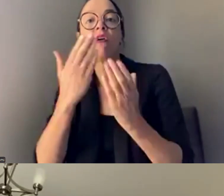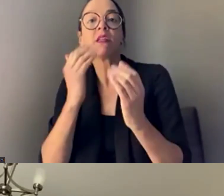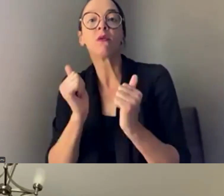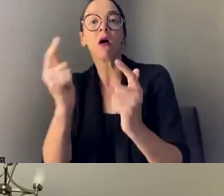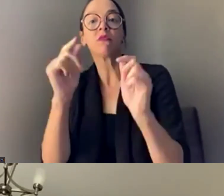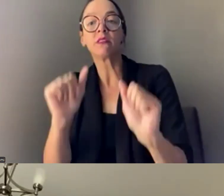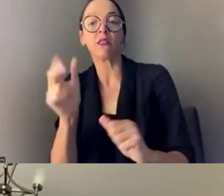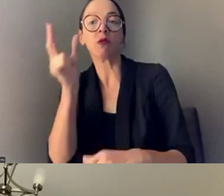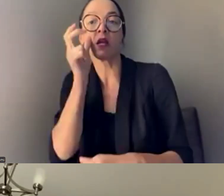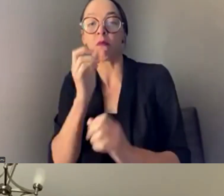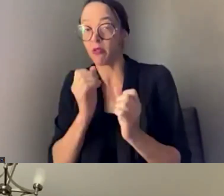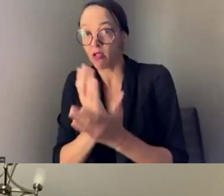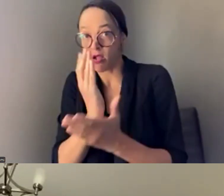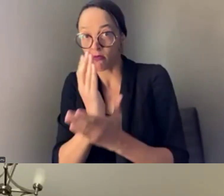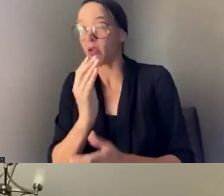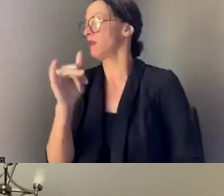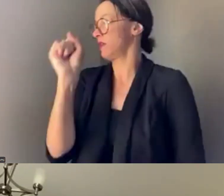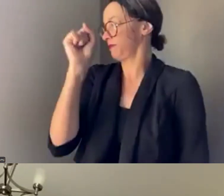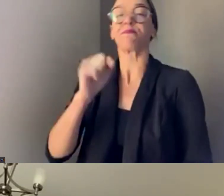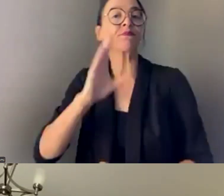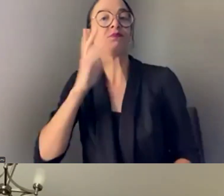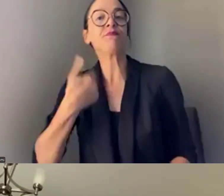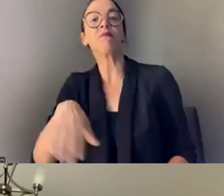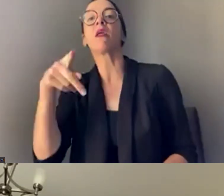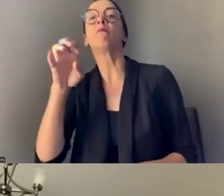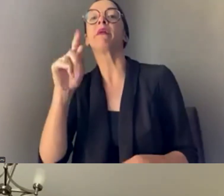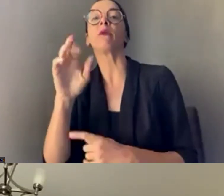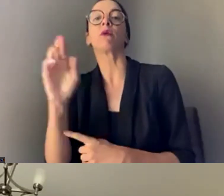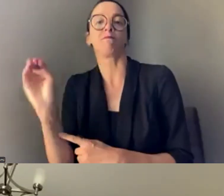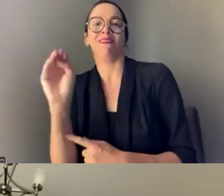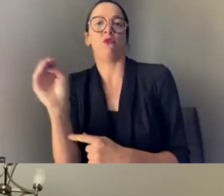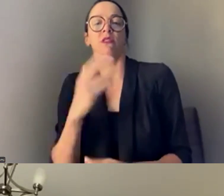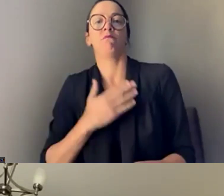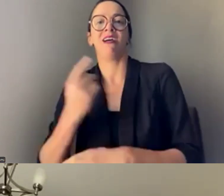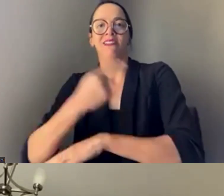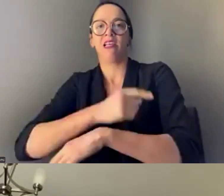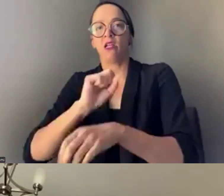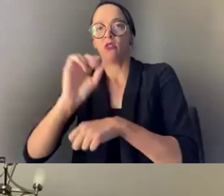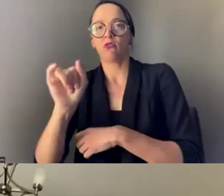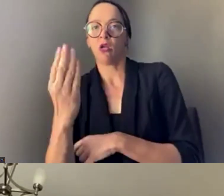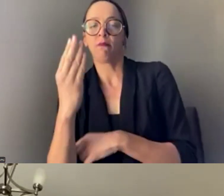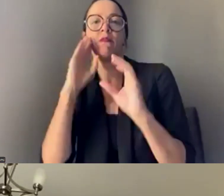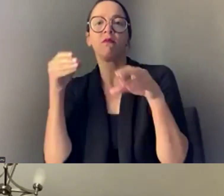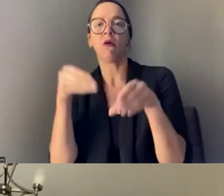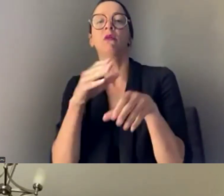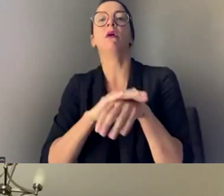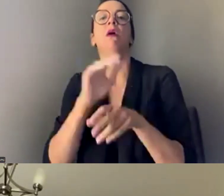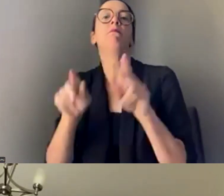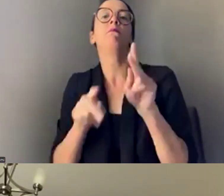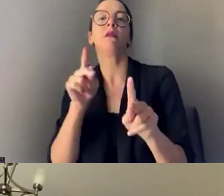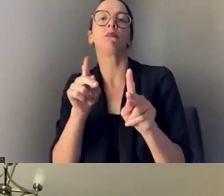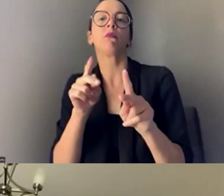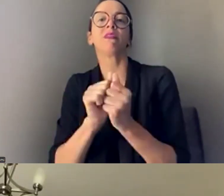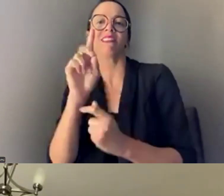day job is a community program specialist with the State Council on Developmental Disabilities. However, in this role, I'm speaking as